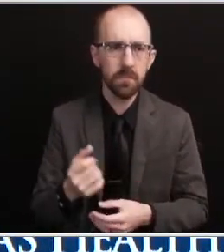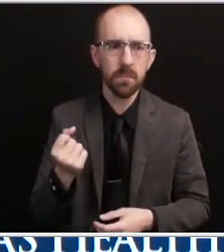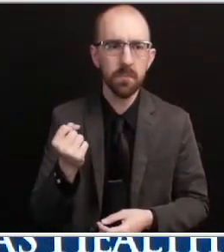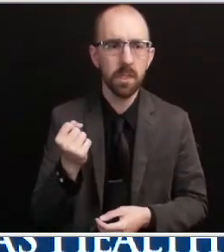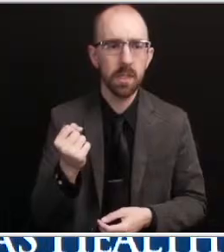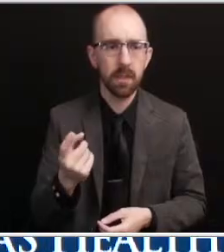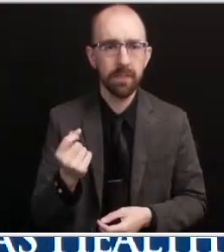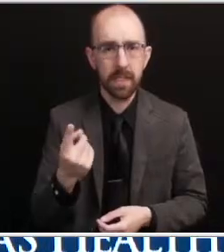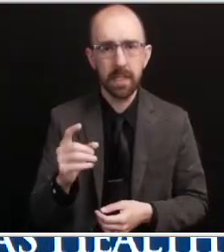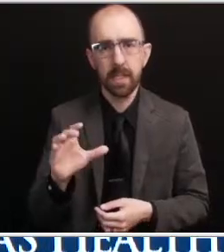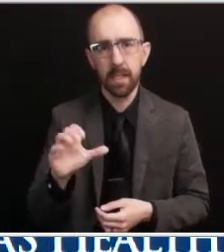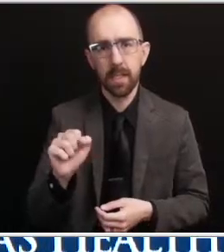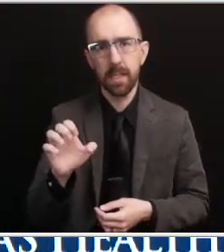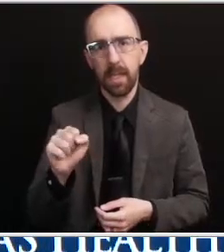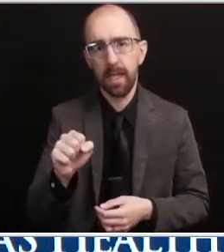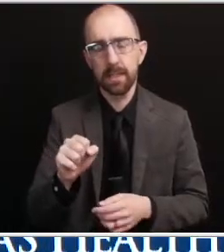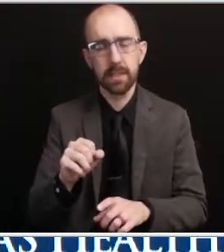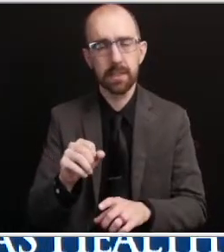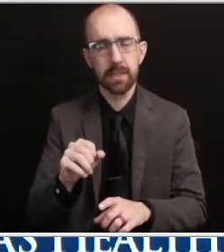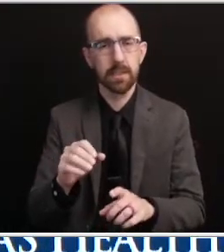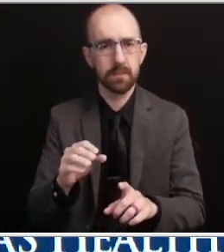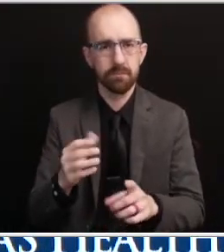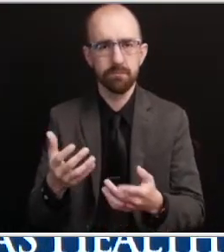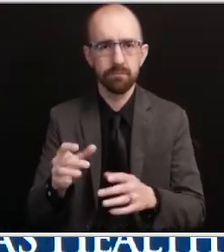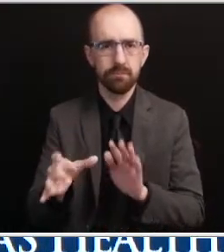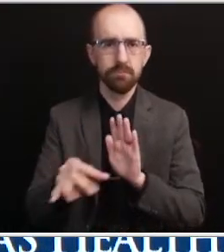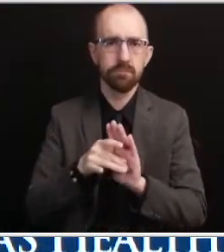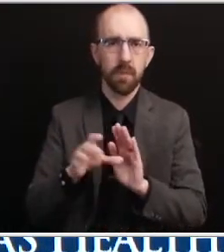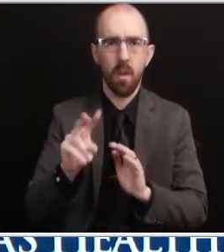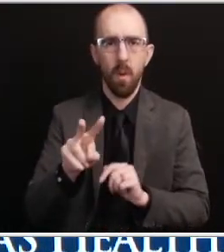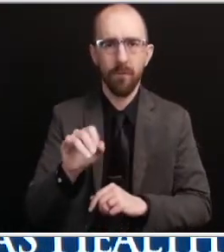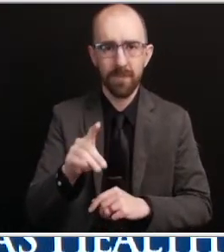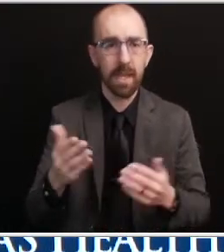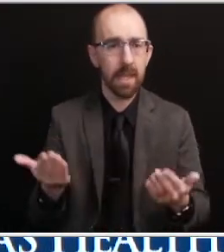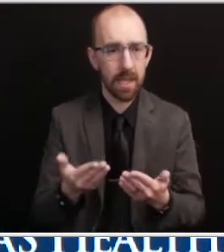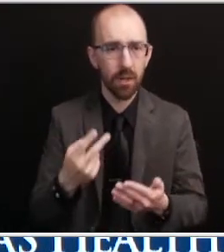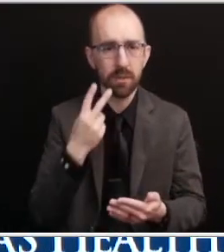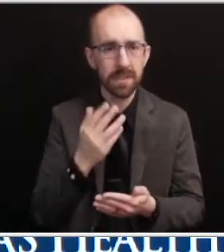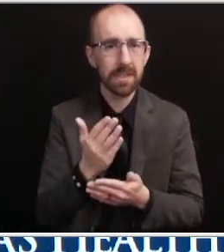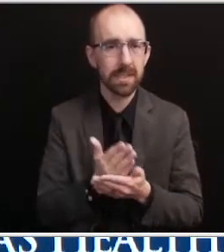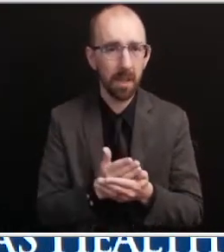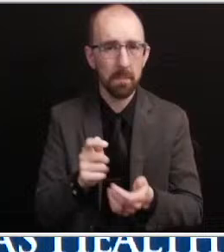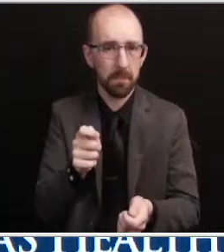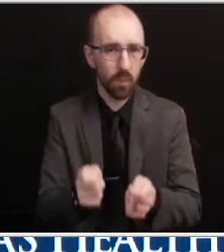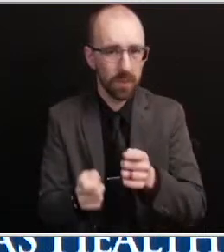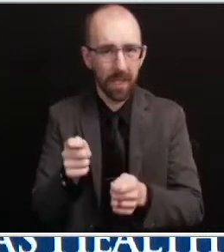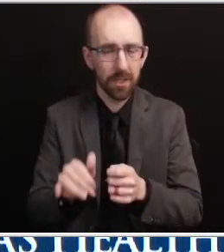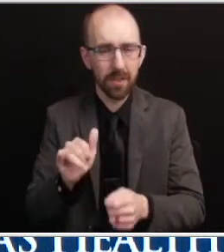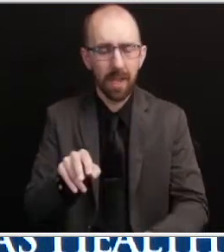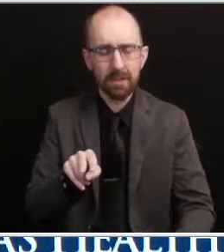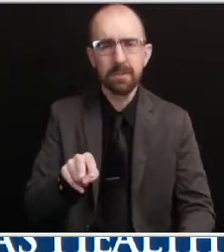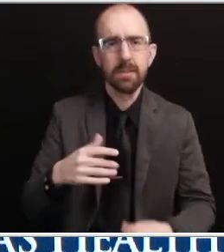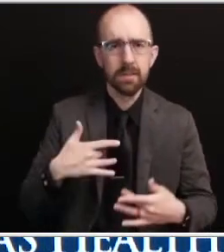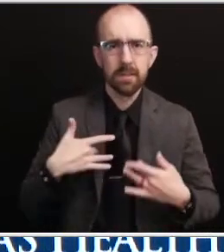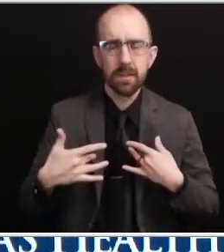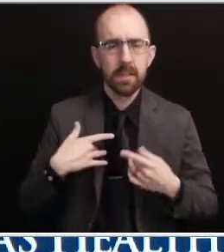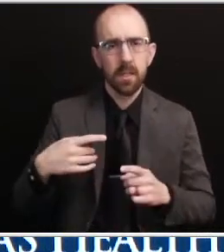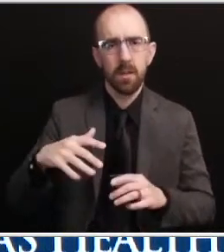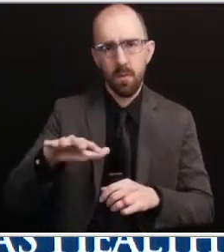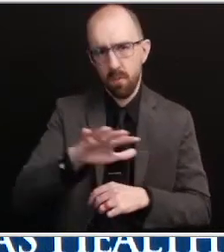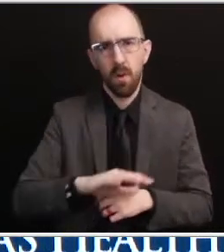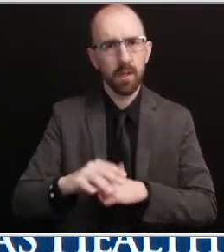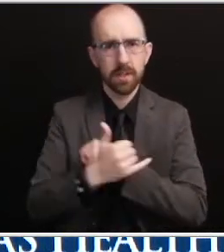cases here, and we are seeing, unfortunately, some mutations that are concerning around the country as